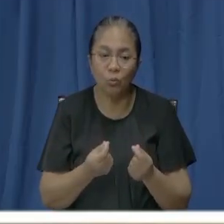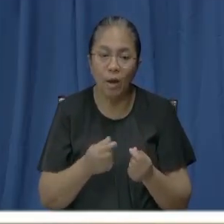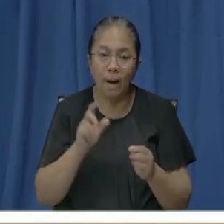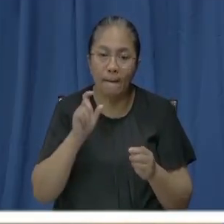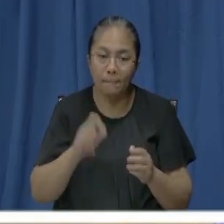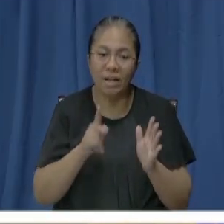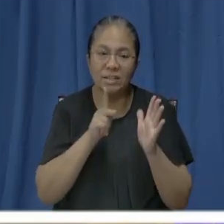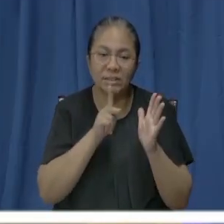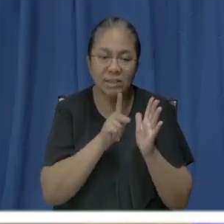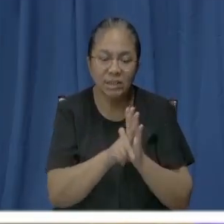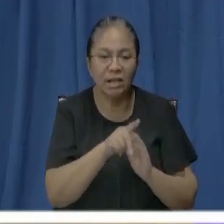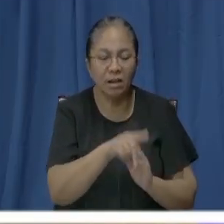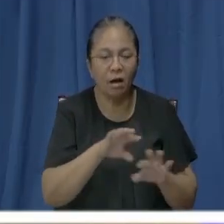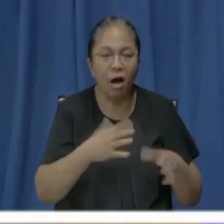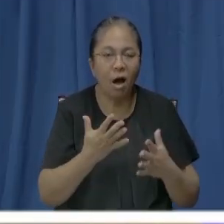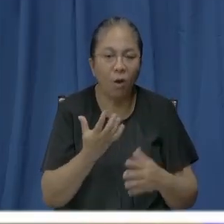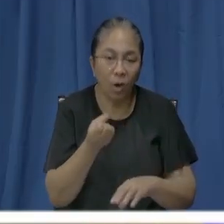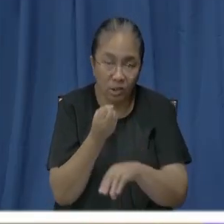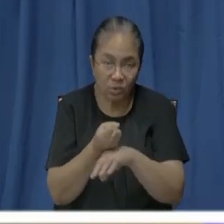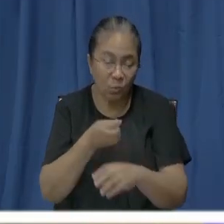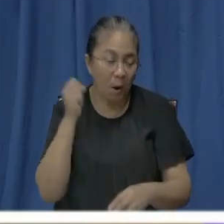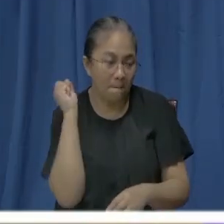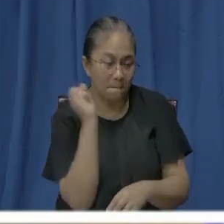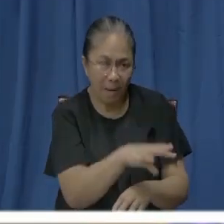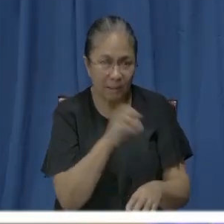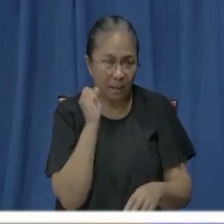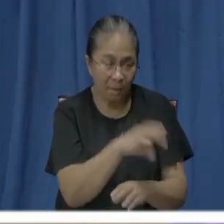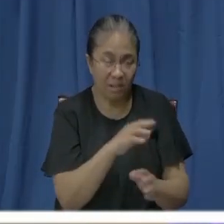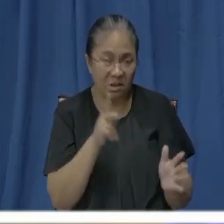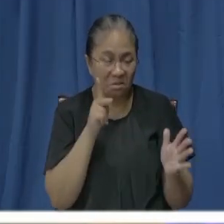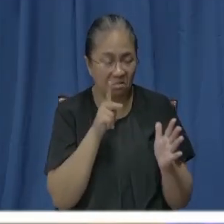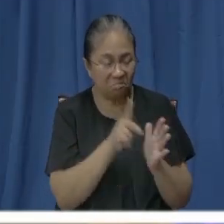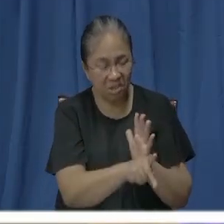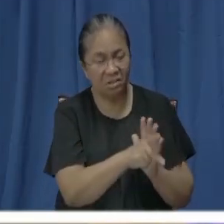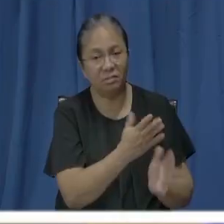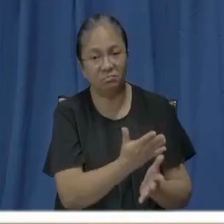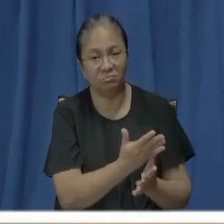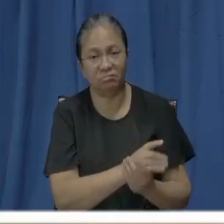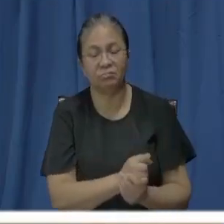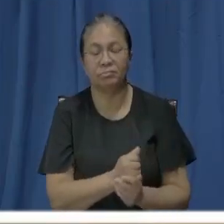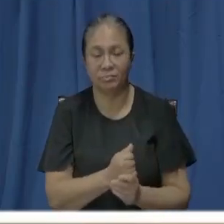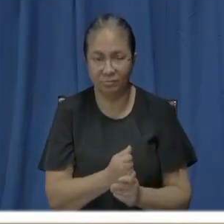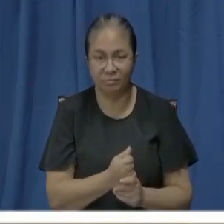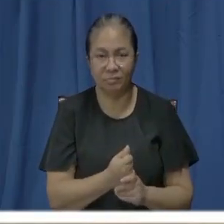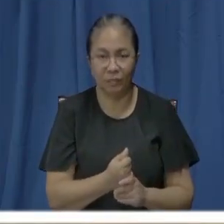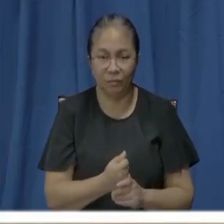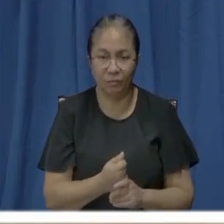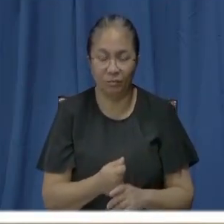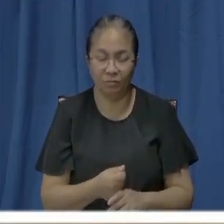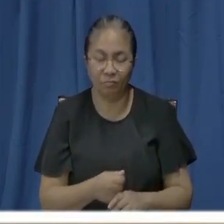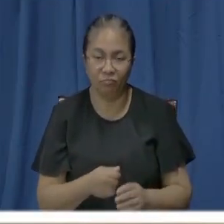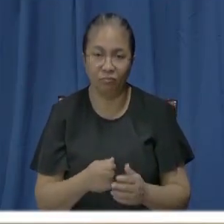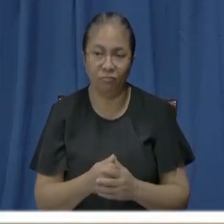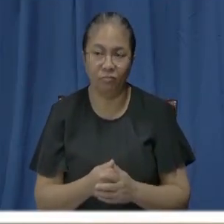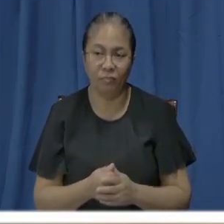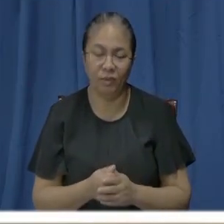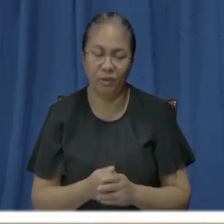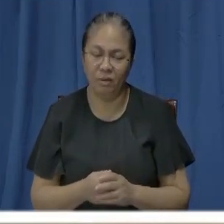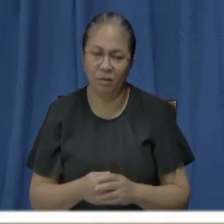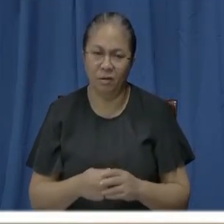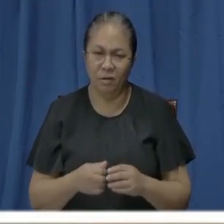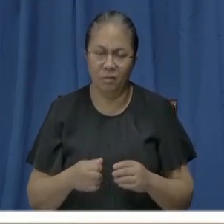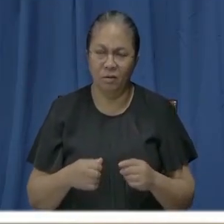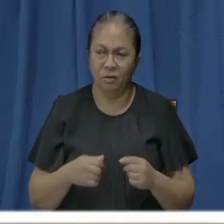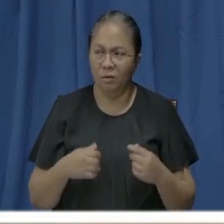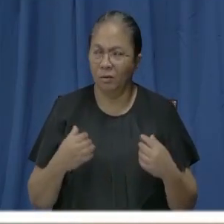how the person must be put to death. For not honoring your mother and father, that's a capital crime. There are a number of things